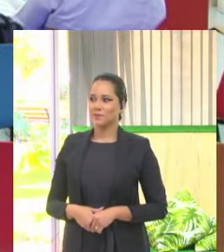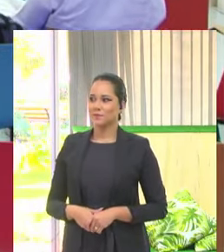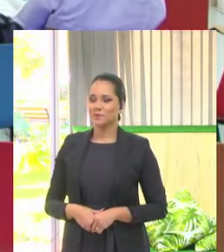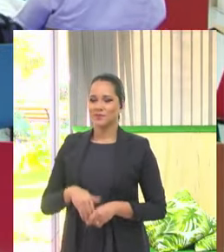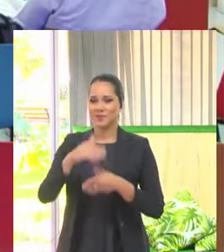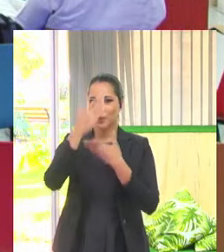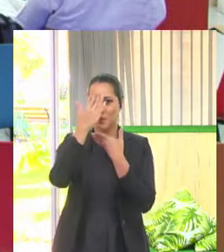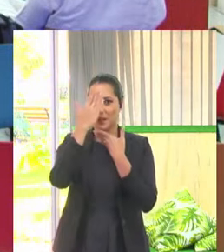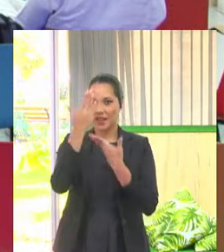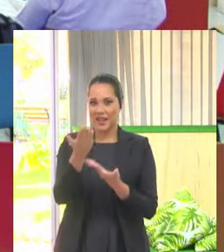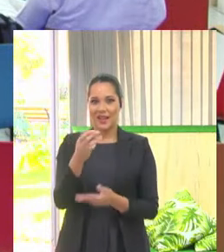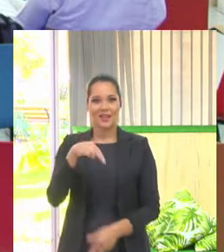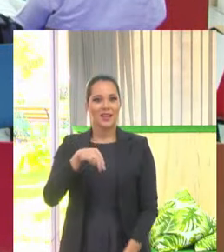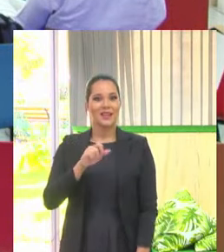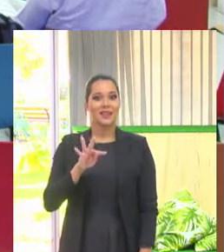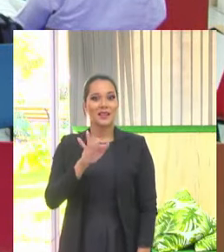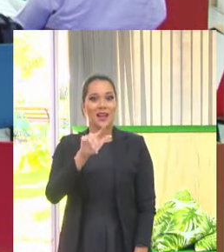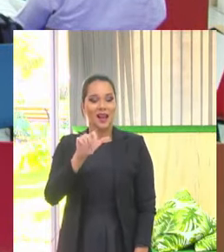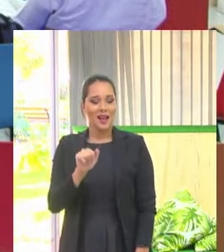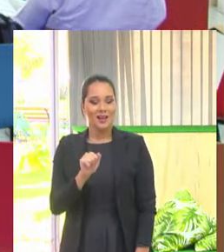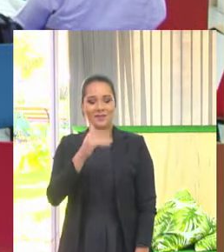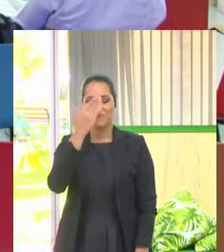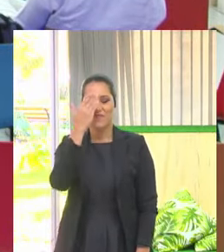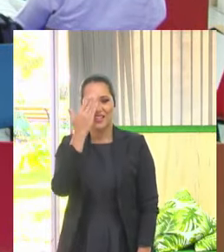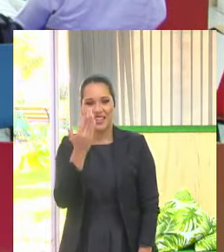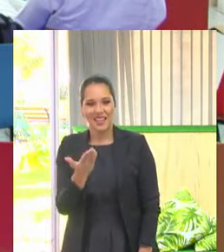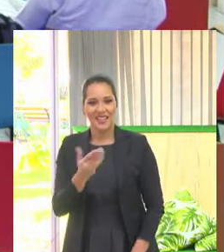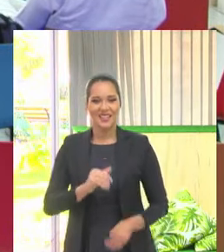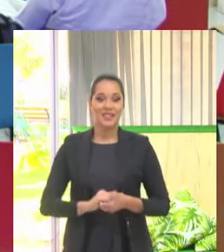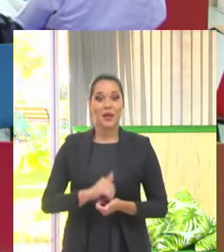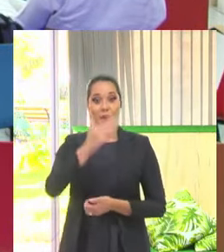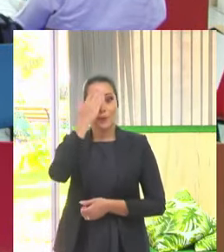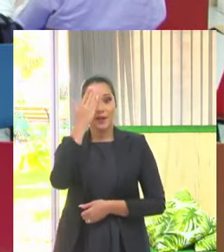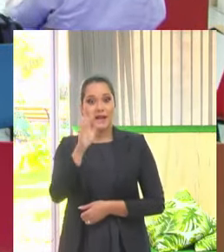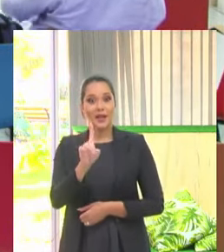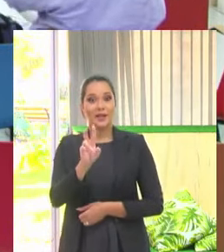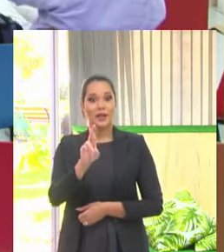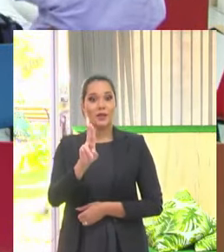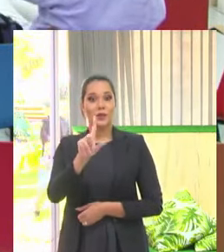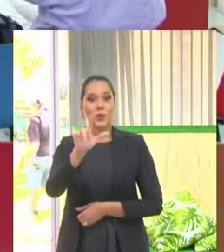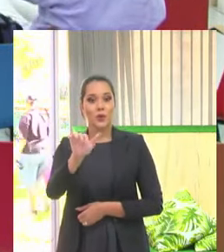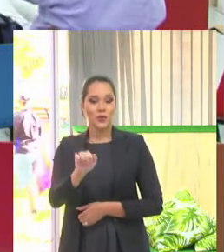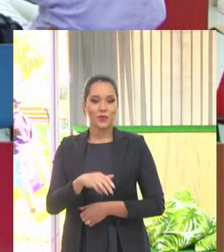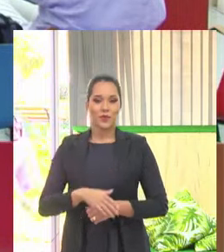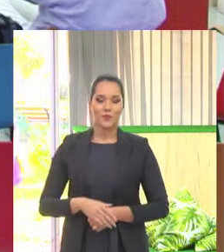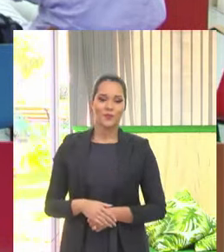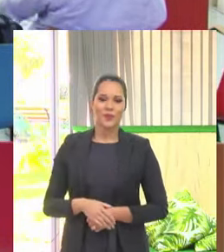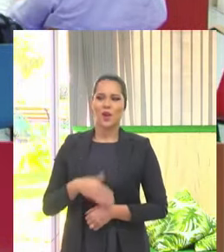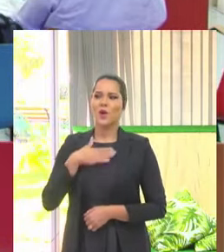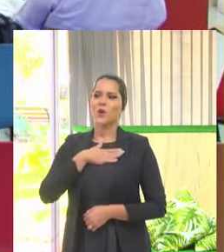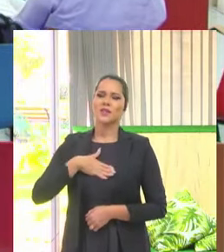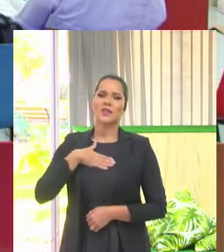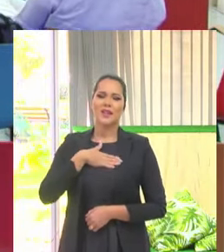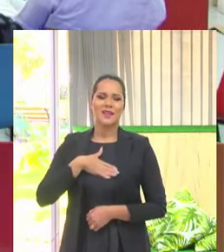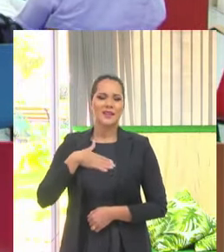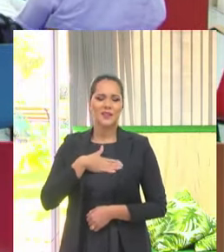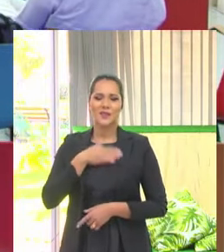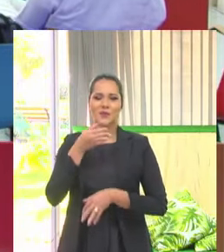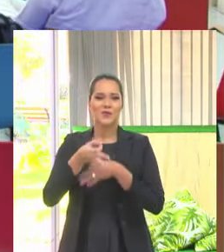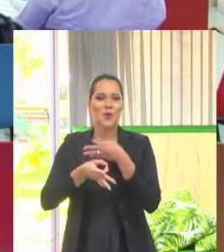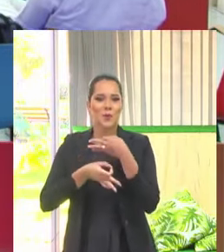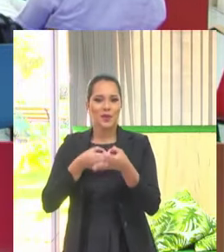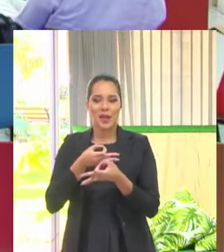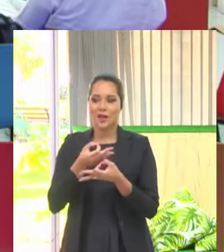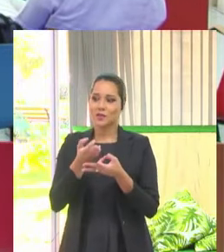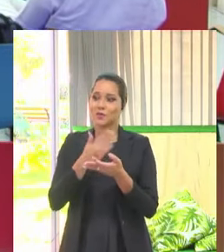Thank you, Natalia. Thank you, Annie. Thank you, Dhruva. I wanted to give some initial words to bring some